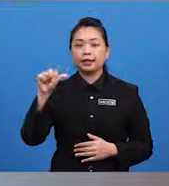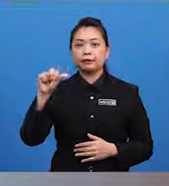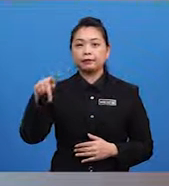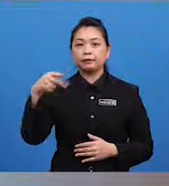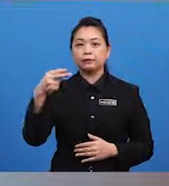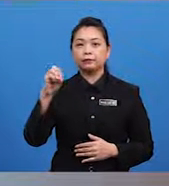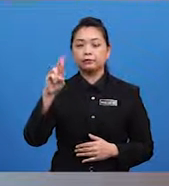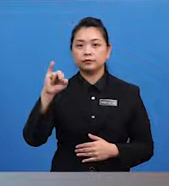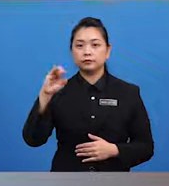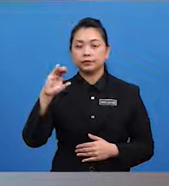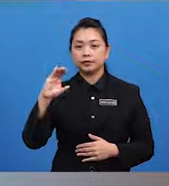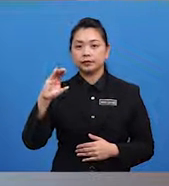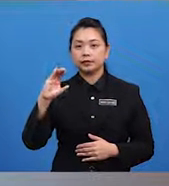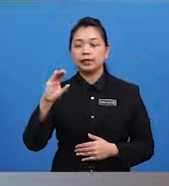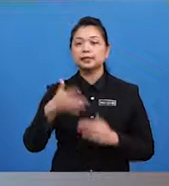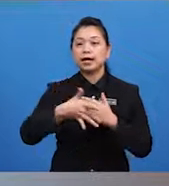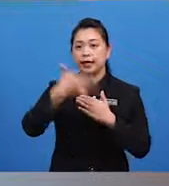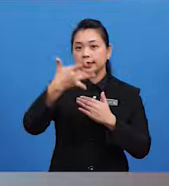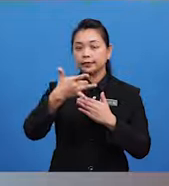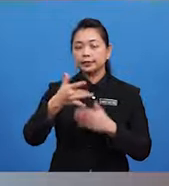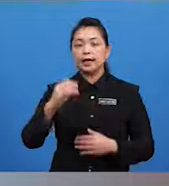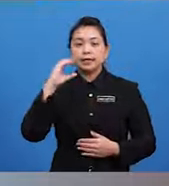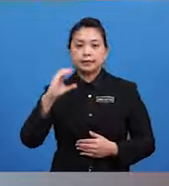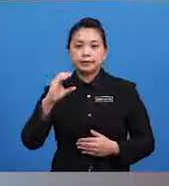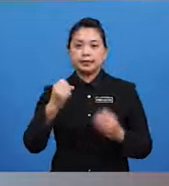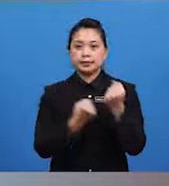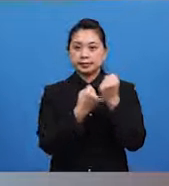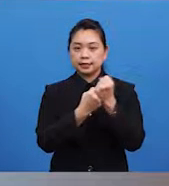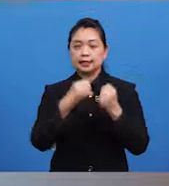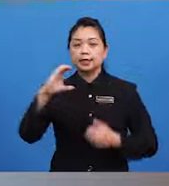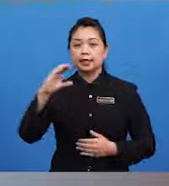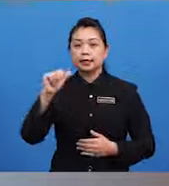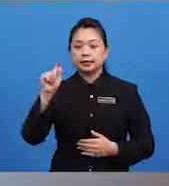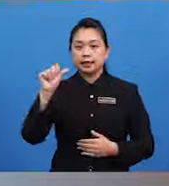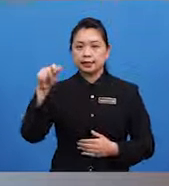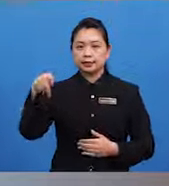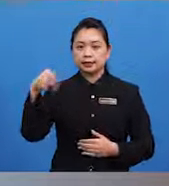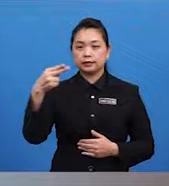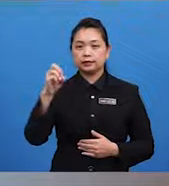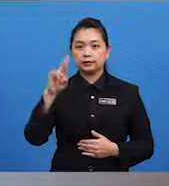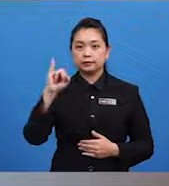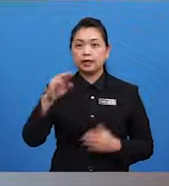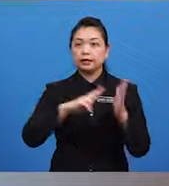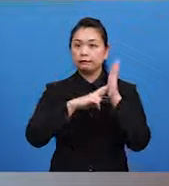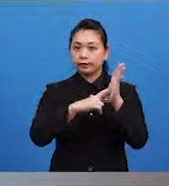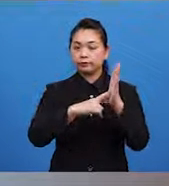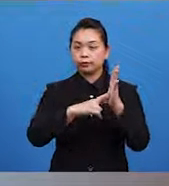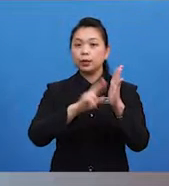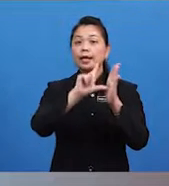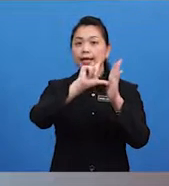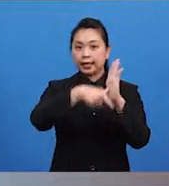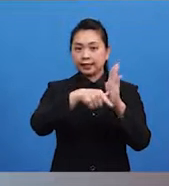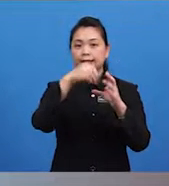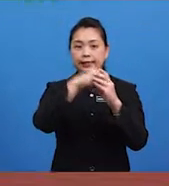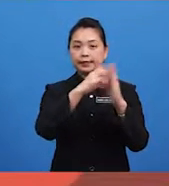the text. The later letter C suggests that cataphoric refers to ideas stated later in the